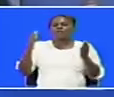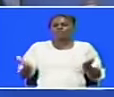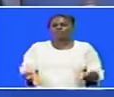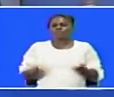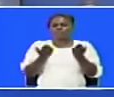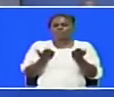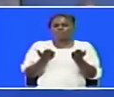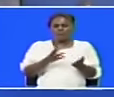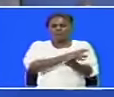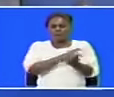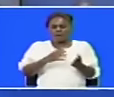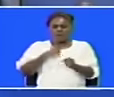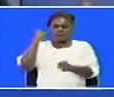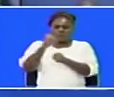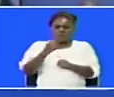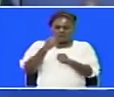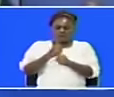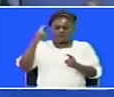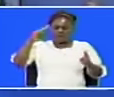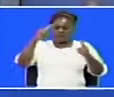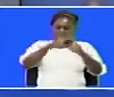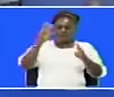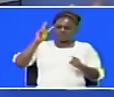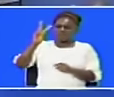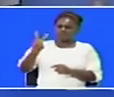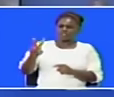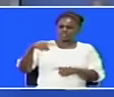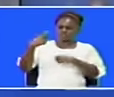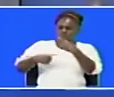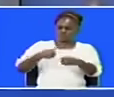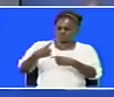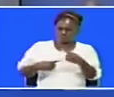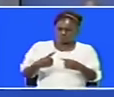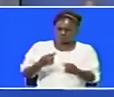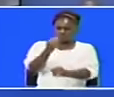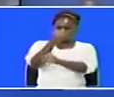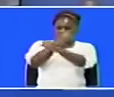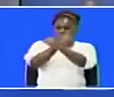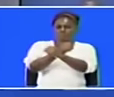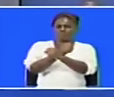energies and work toward the vision of a prosperous, secure,